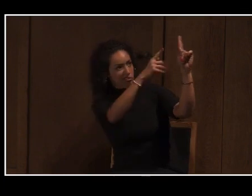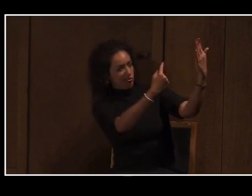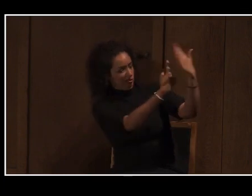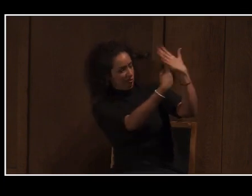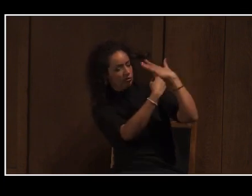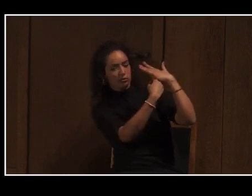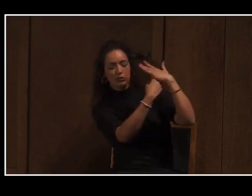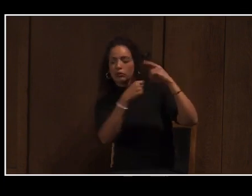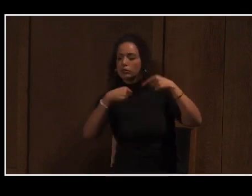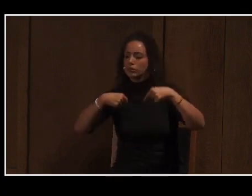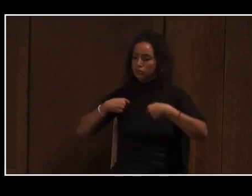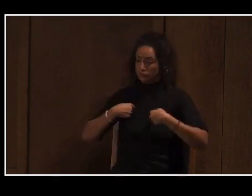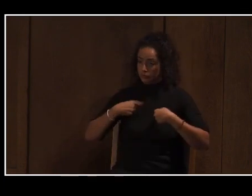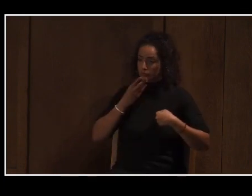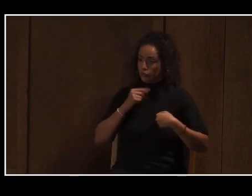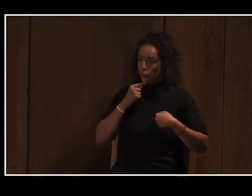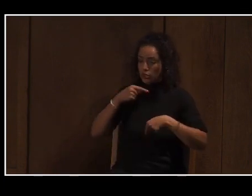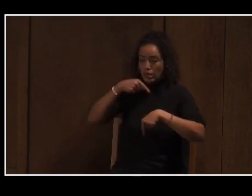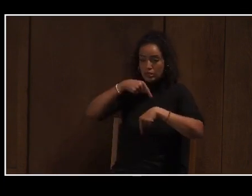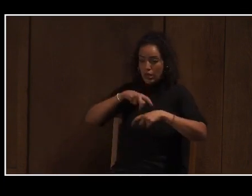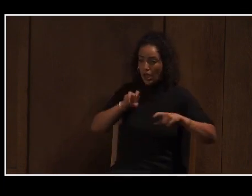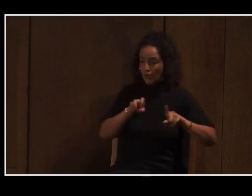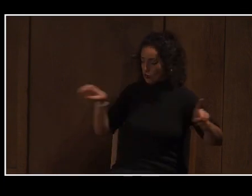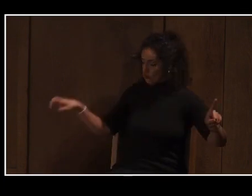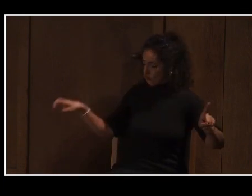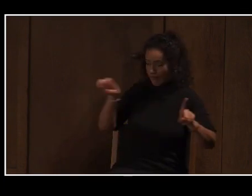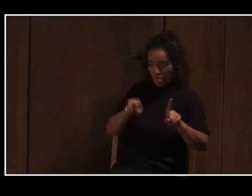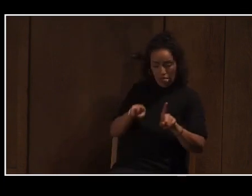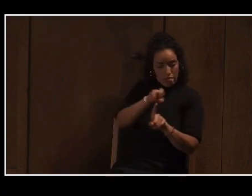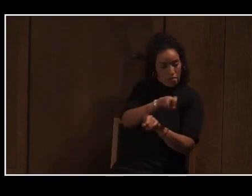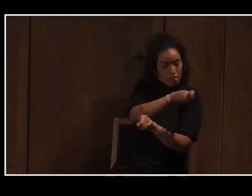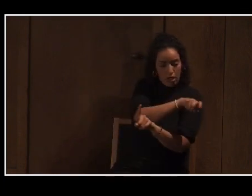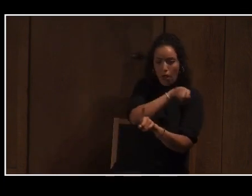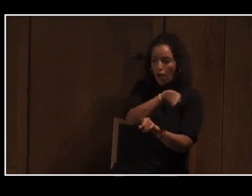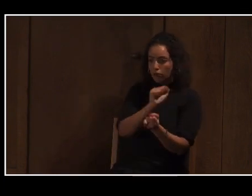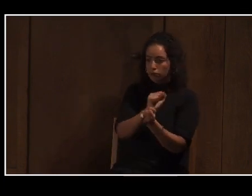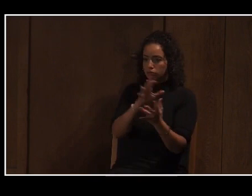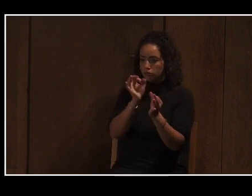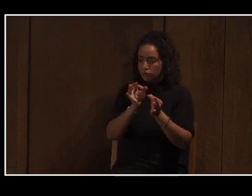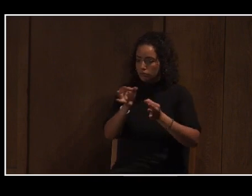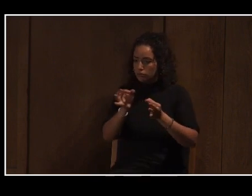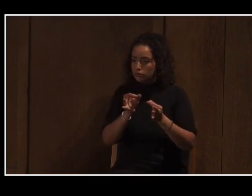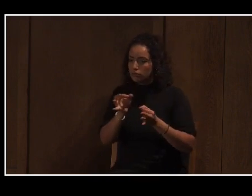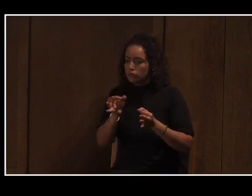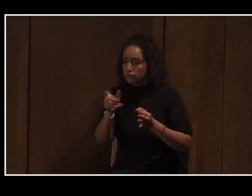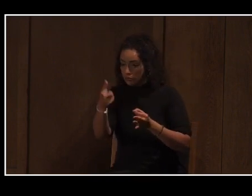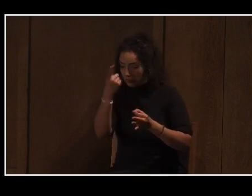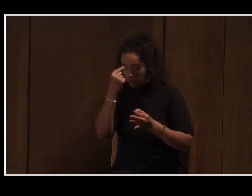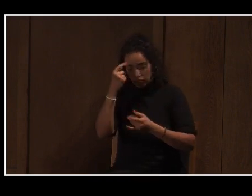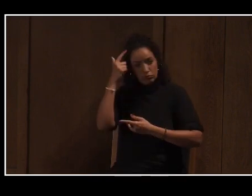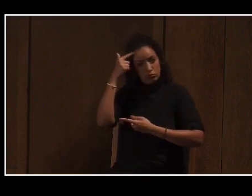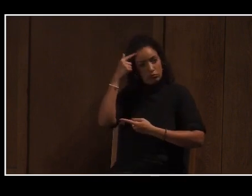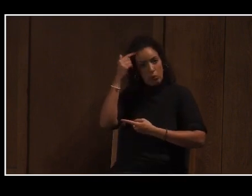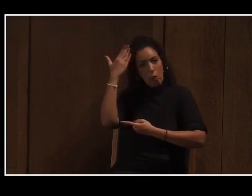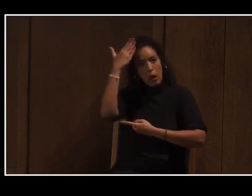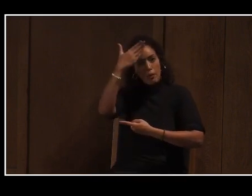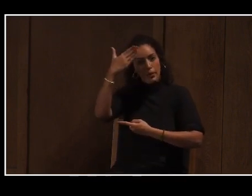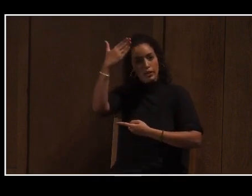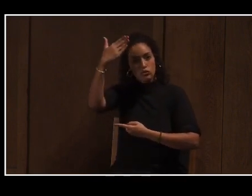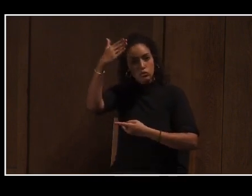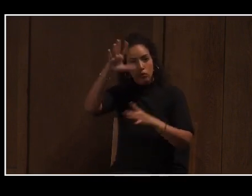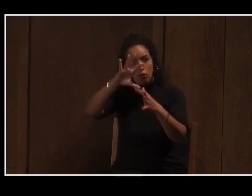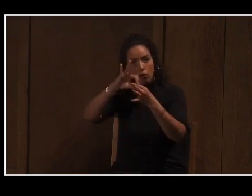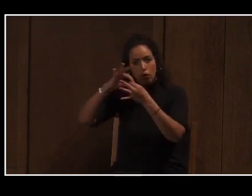as a liberation strategy, you may well have entered the space of imagination as memory. Now, the root word of memory,